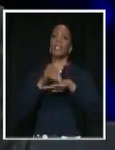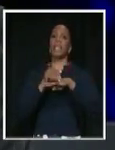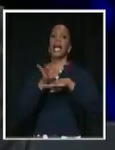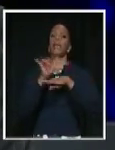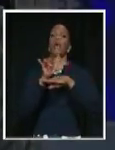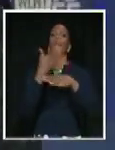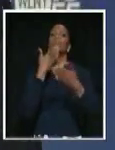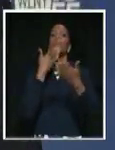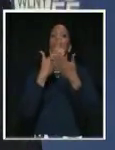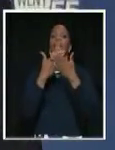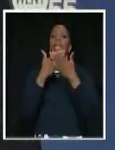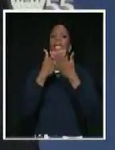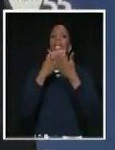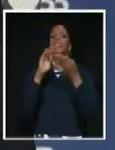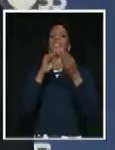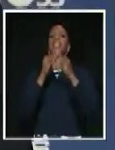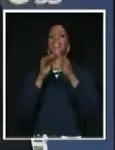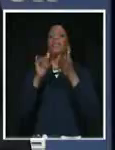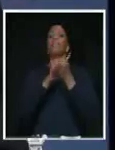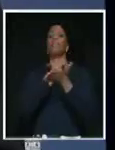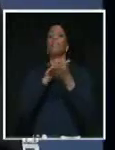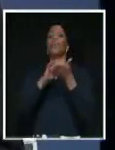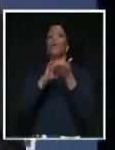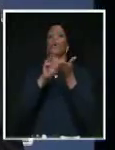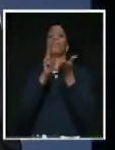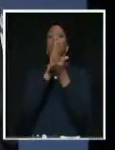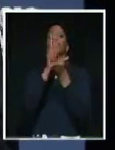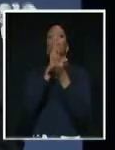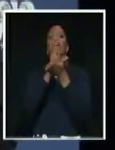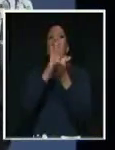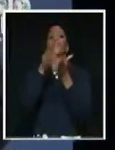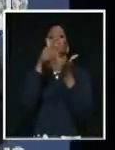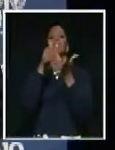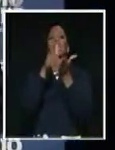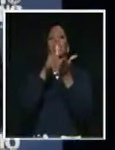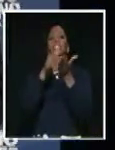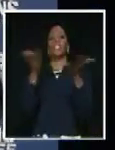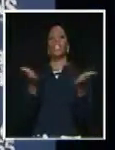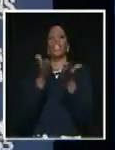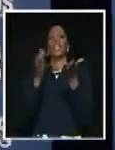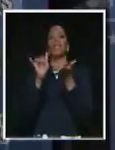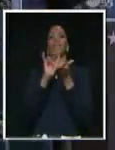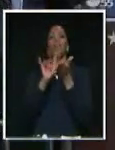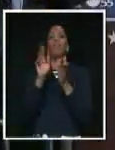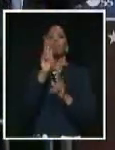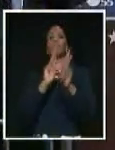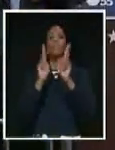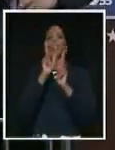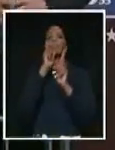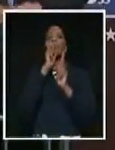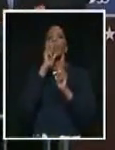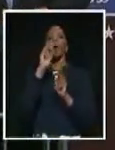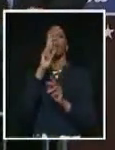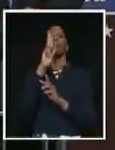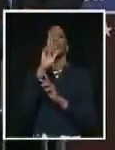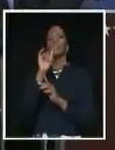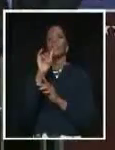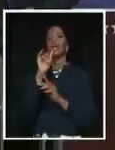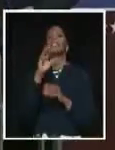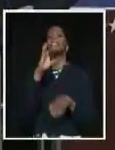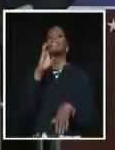thank the City University of New York, the Graduate Center here, as well as the folks at the CUNY TV